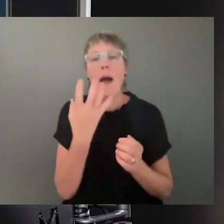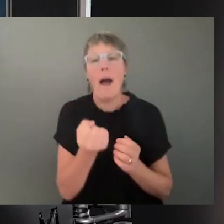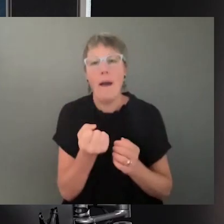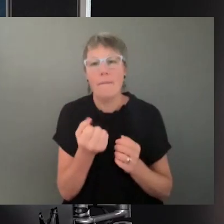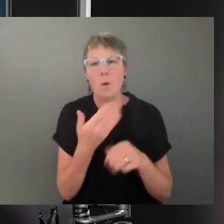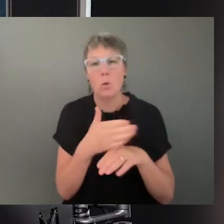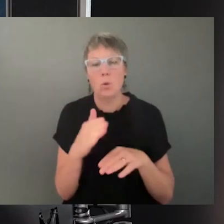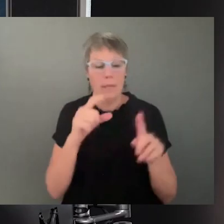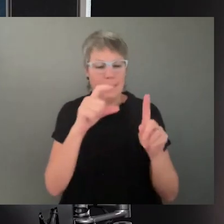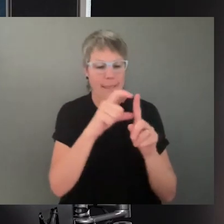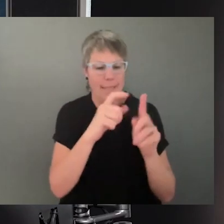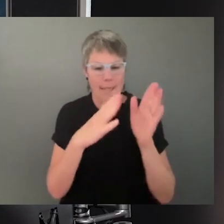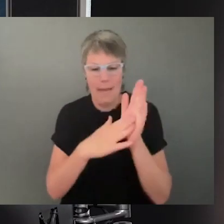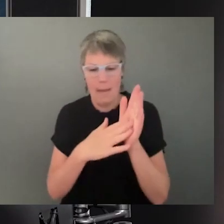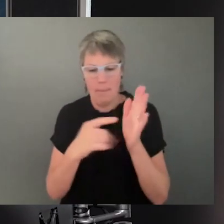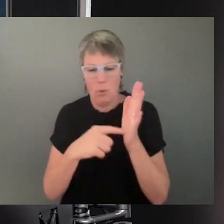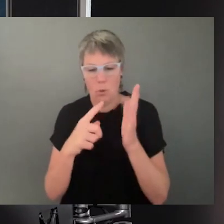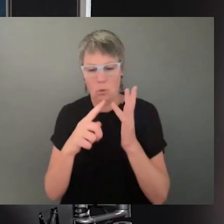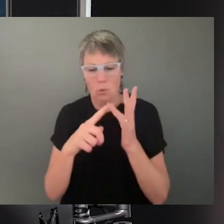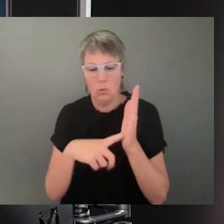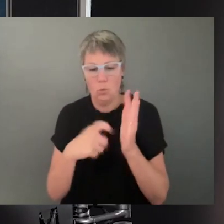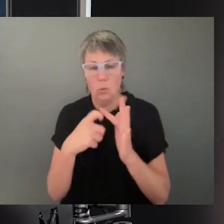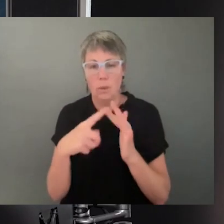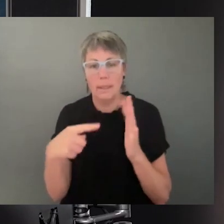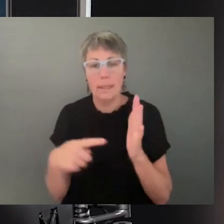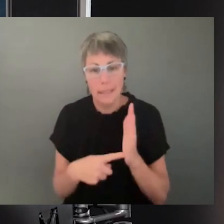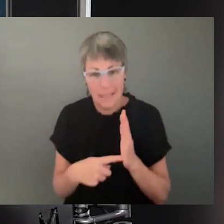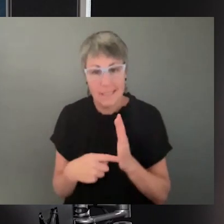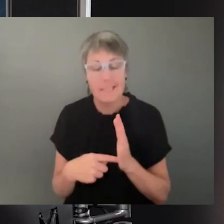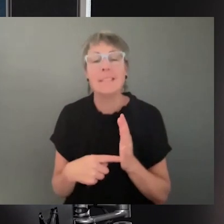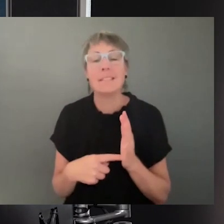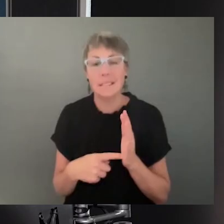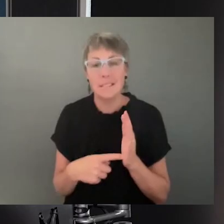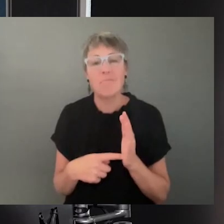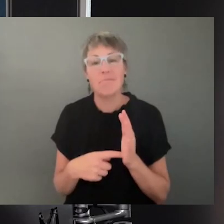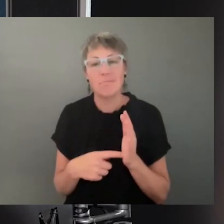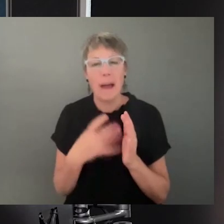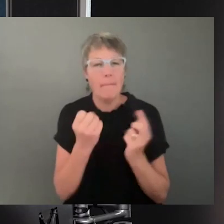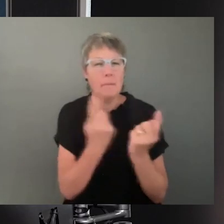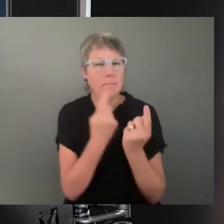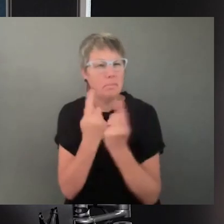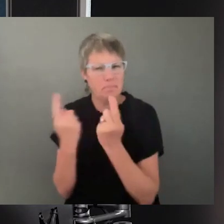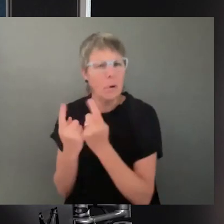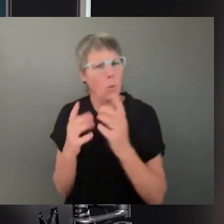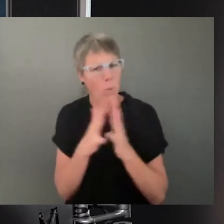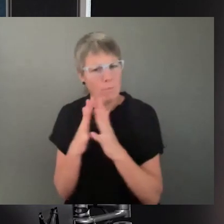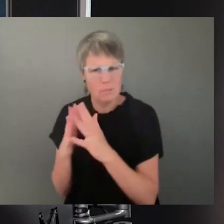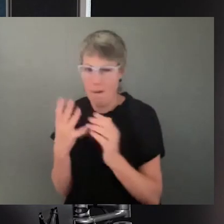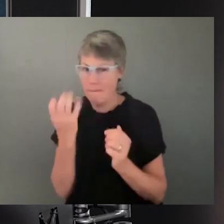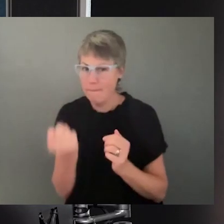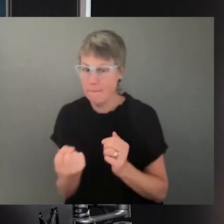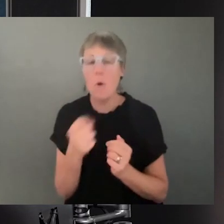and prepare. You can travel to the new DM toolkit that's on our website, but you can also go to the person-centered